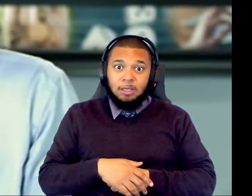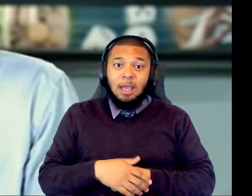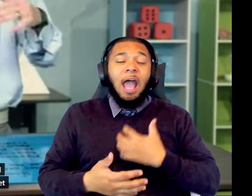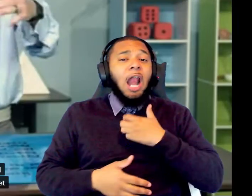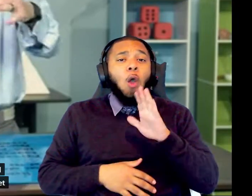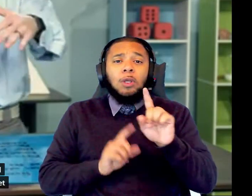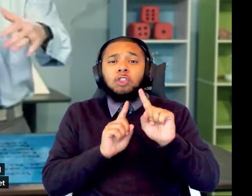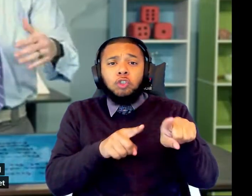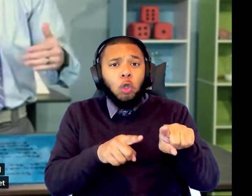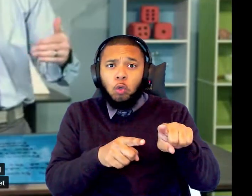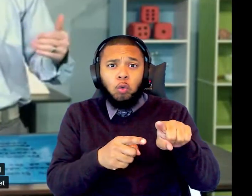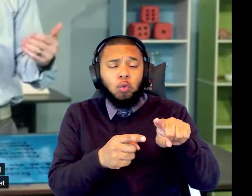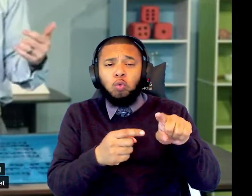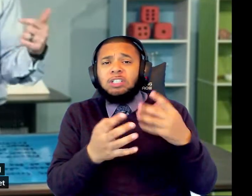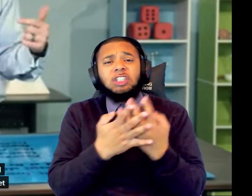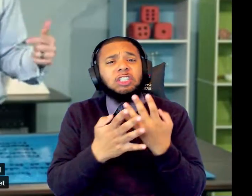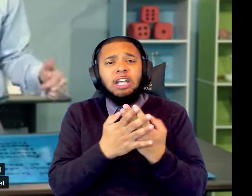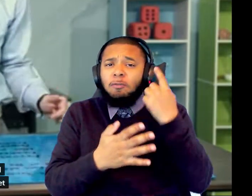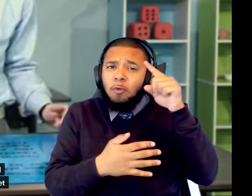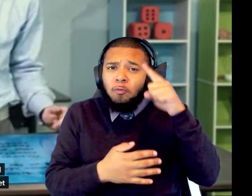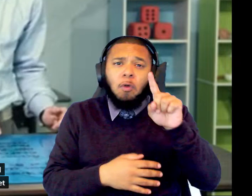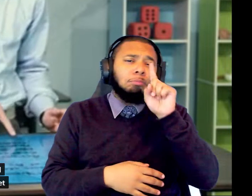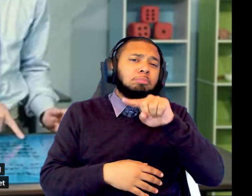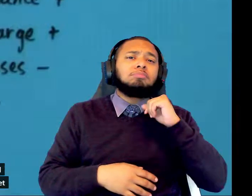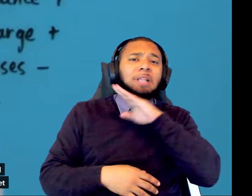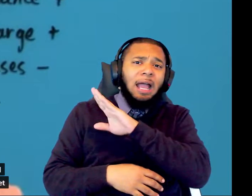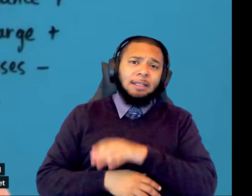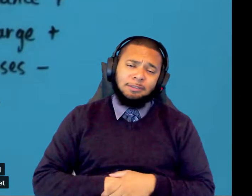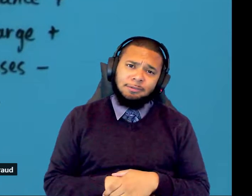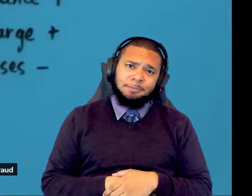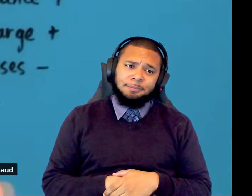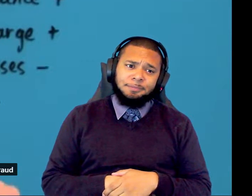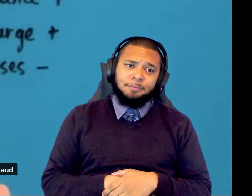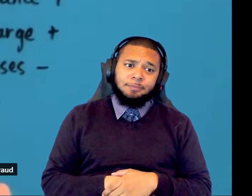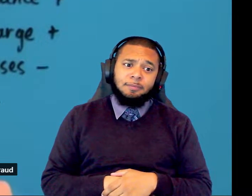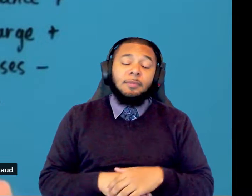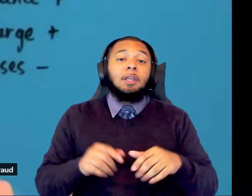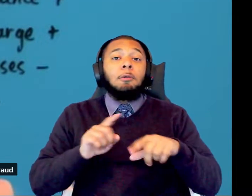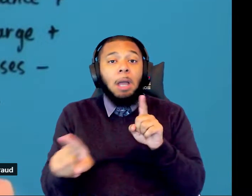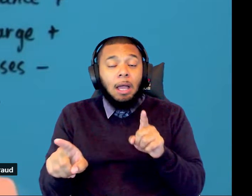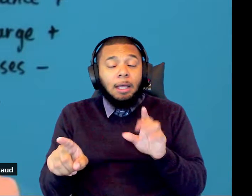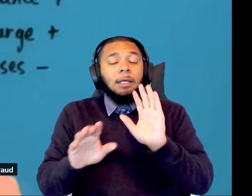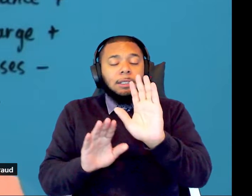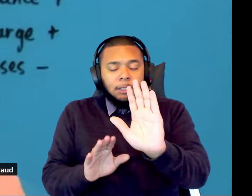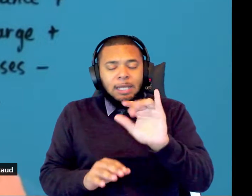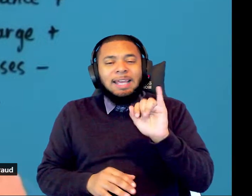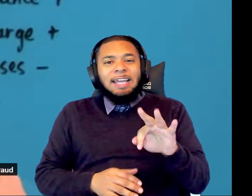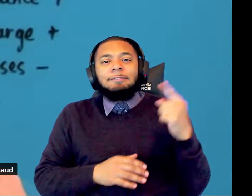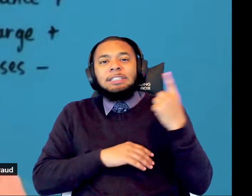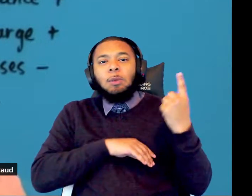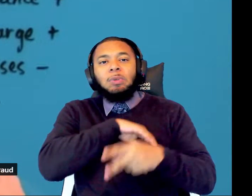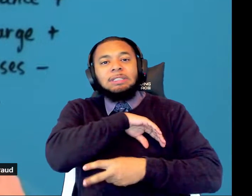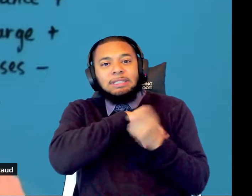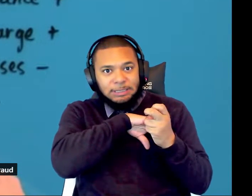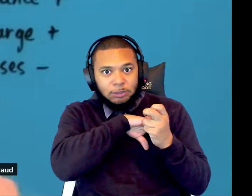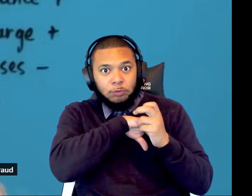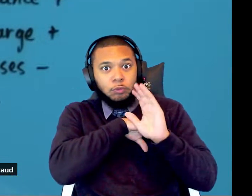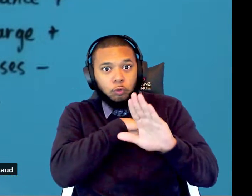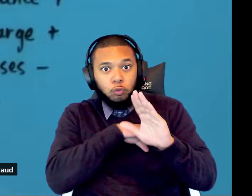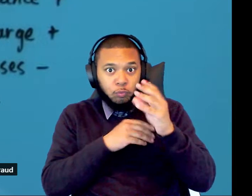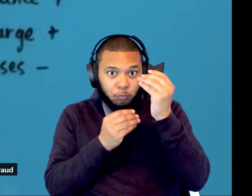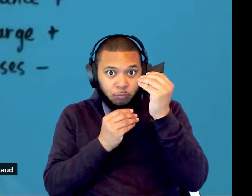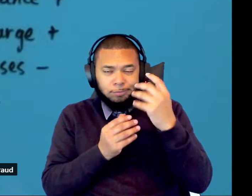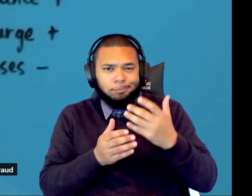that. But credit cards are really helpful because back down here, you will get credited in case somebody commits fraud by stealing your